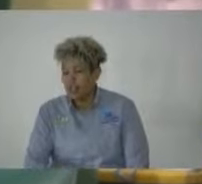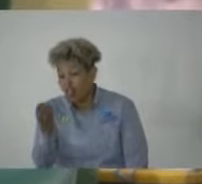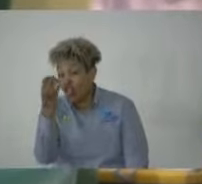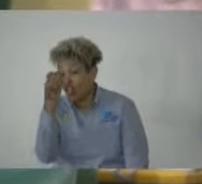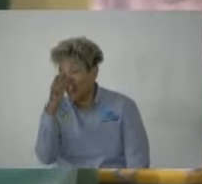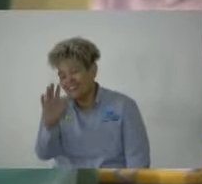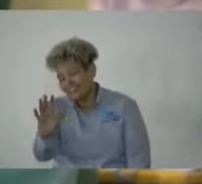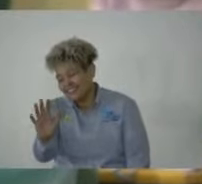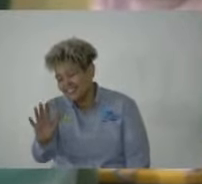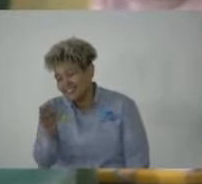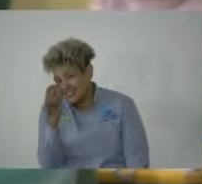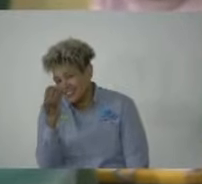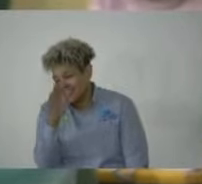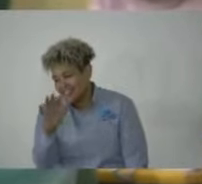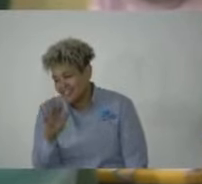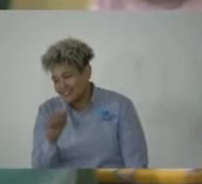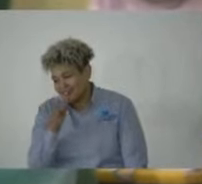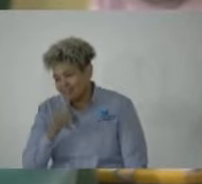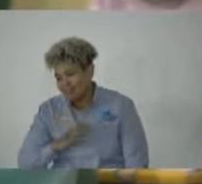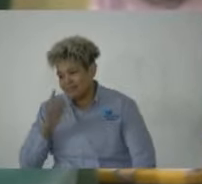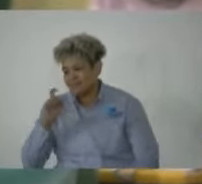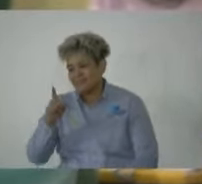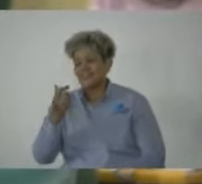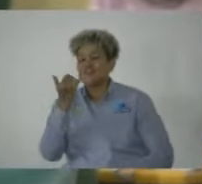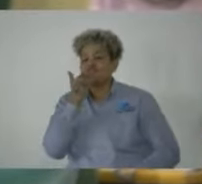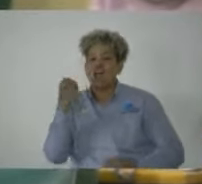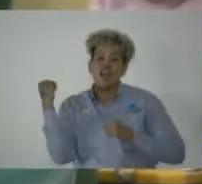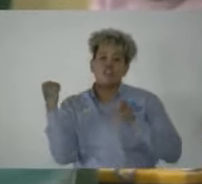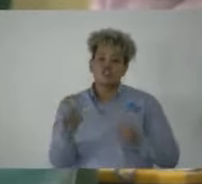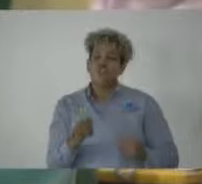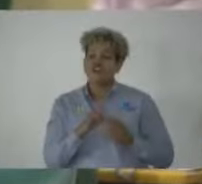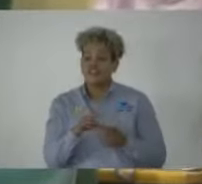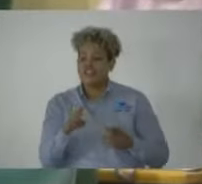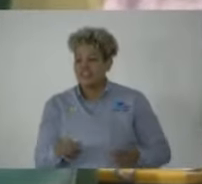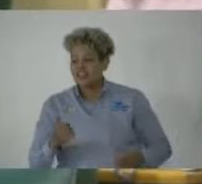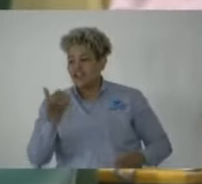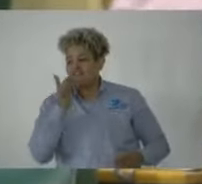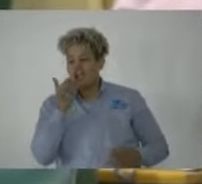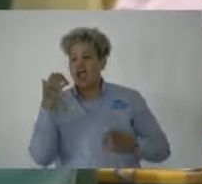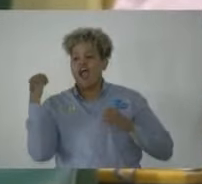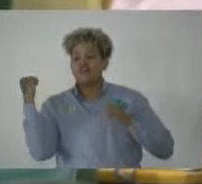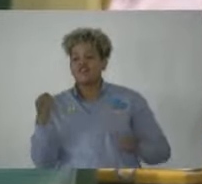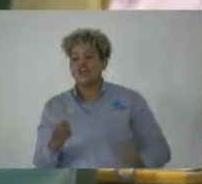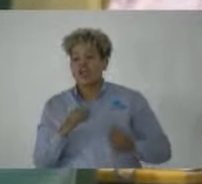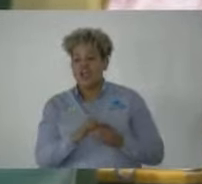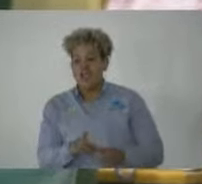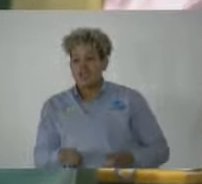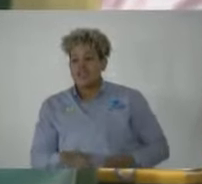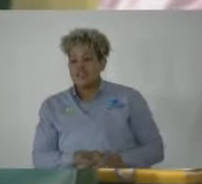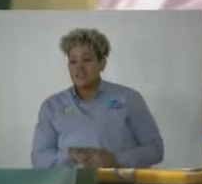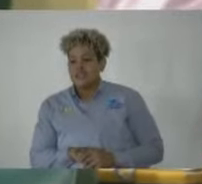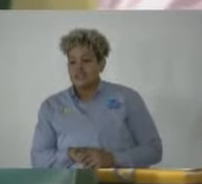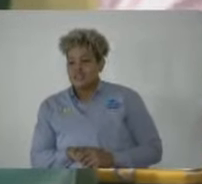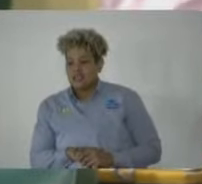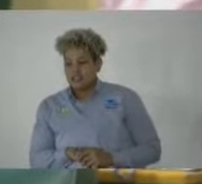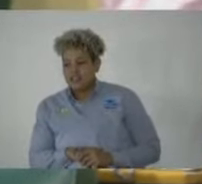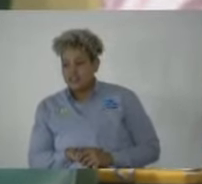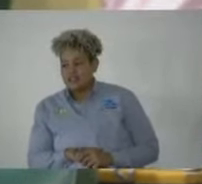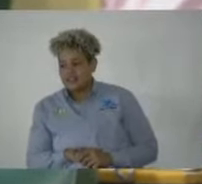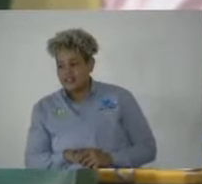Madam Speaker, you guys are wrong and strong on this. Strong and wrong. You're strong and wrong. Madam